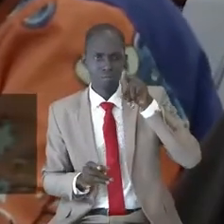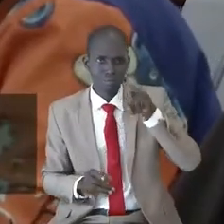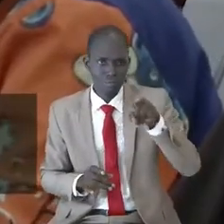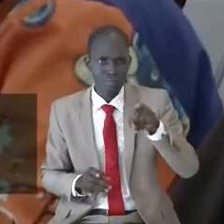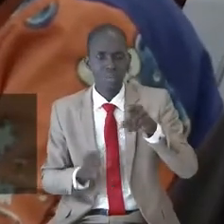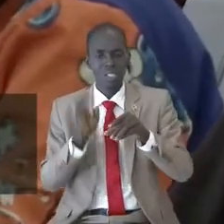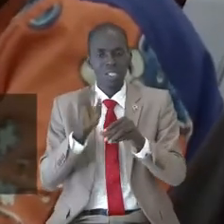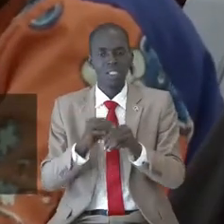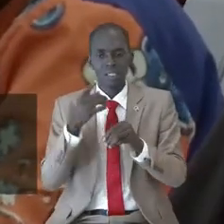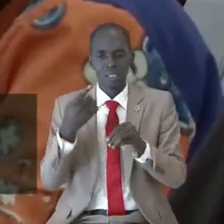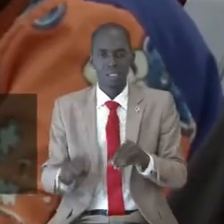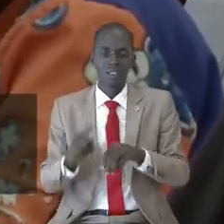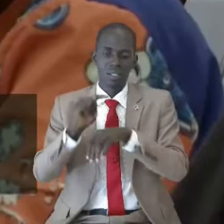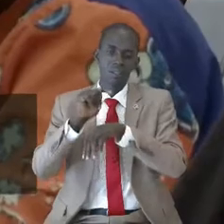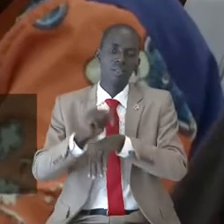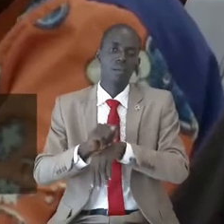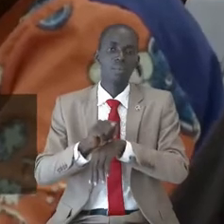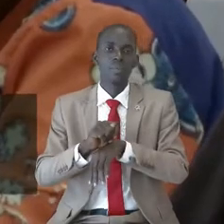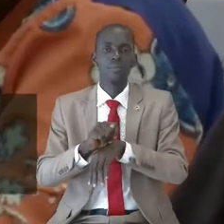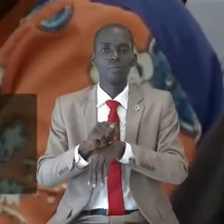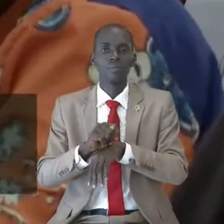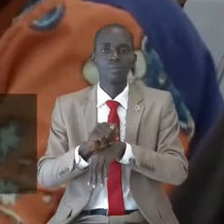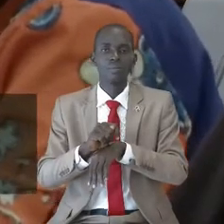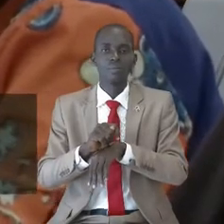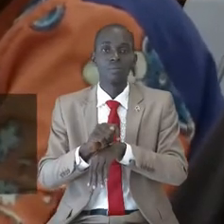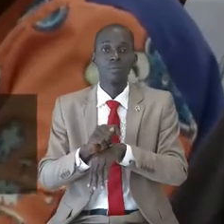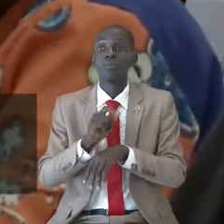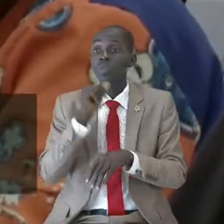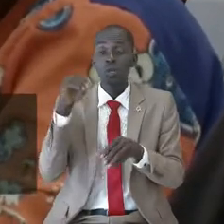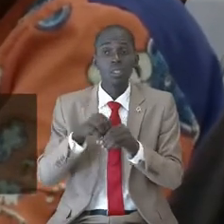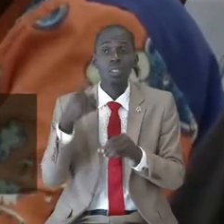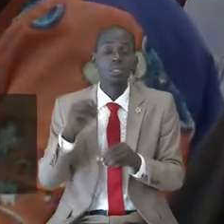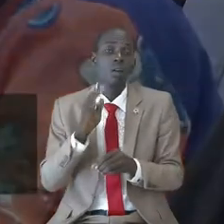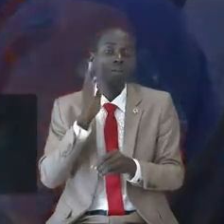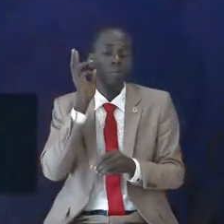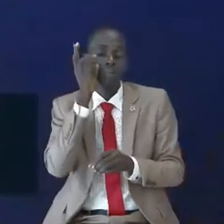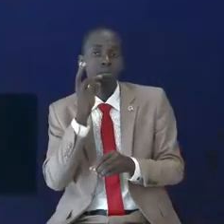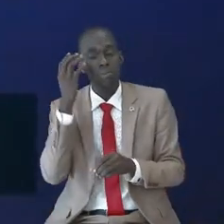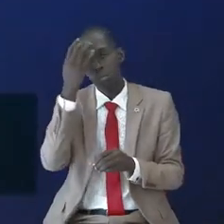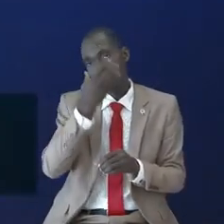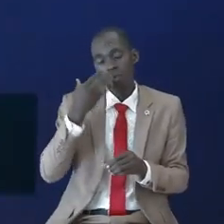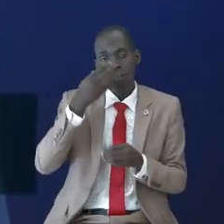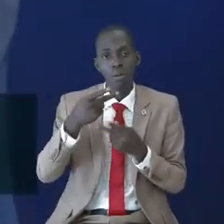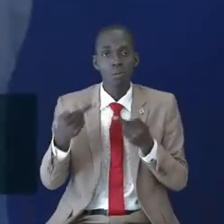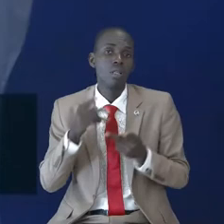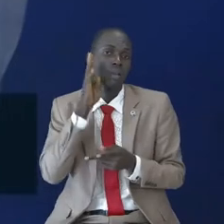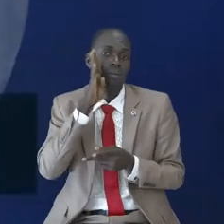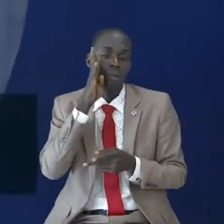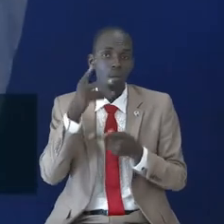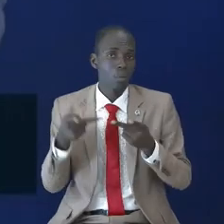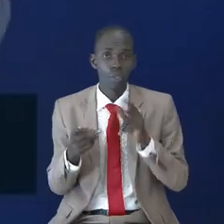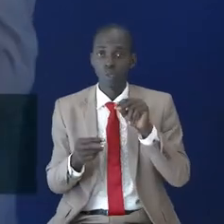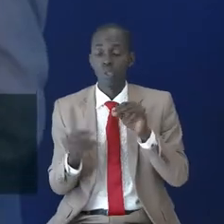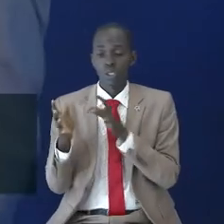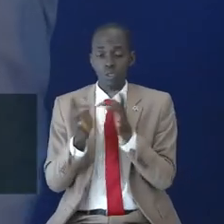findeth him in the temple, not in the beer parlor. Jesus findeth him